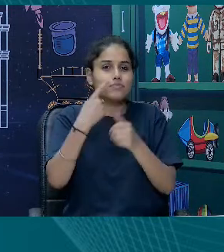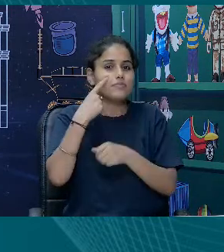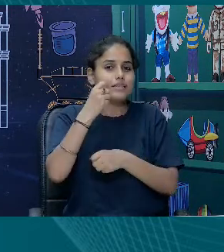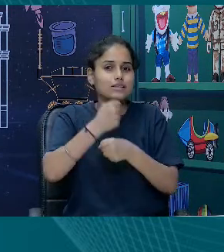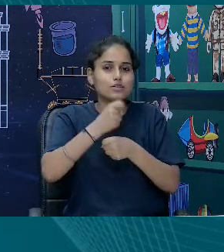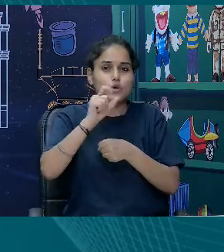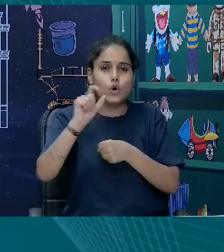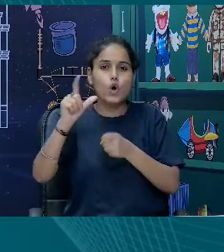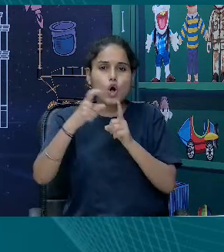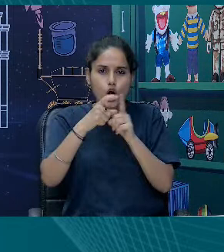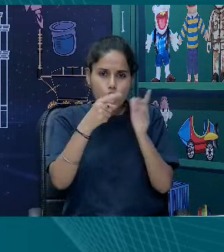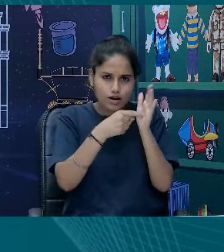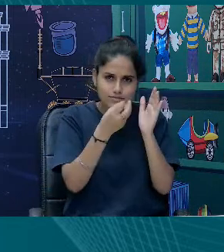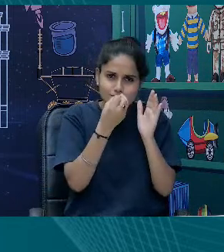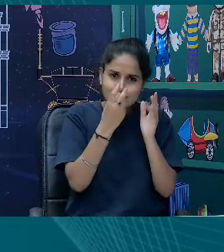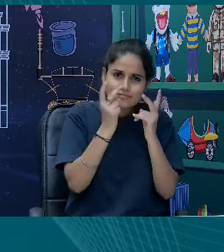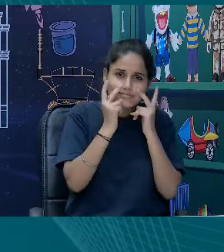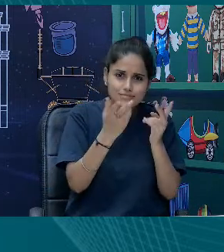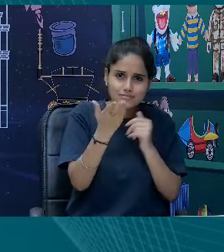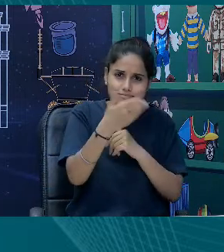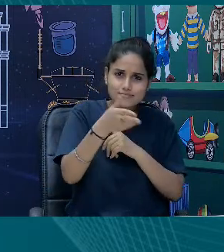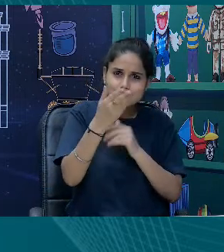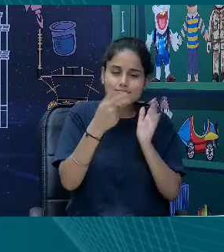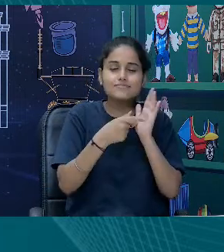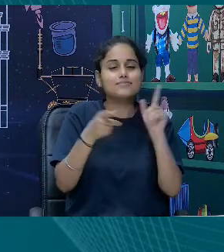You can see